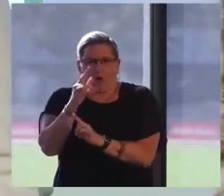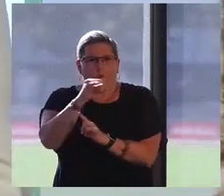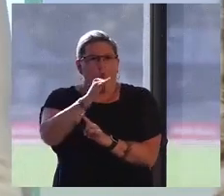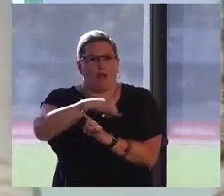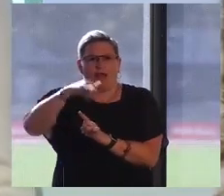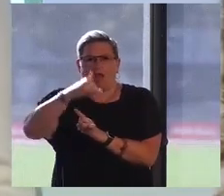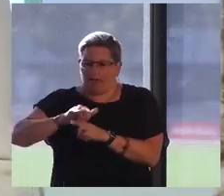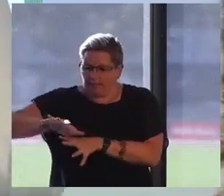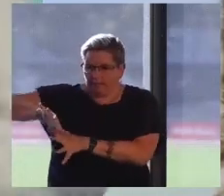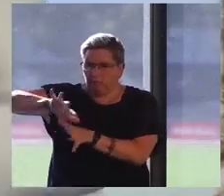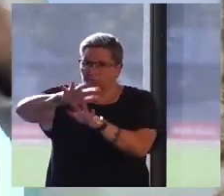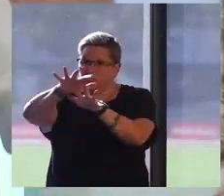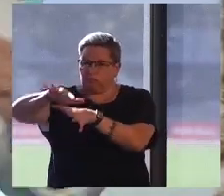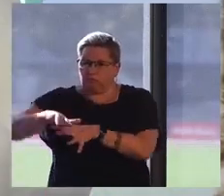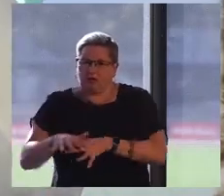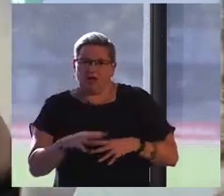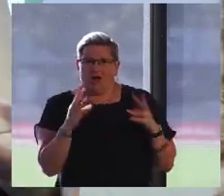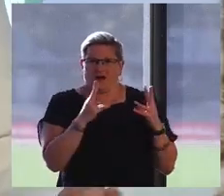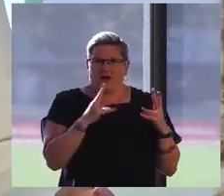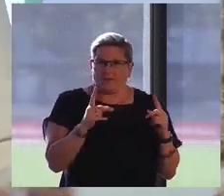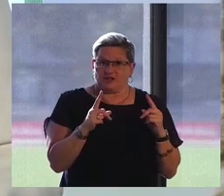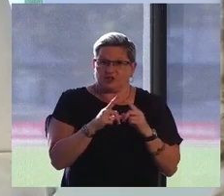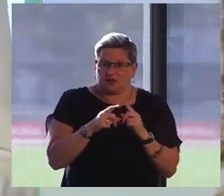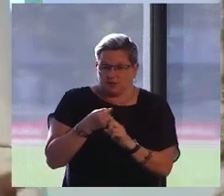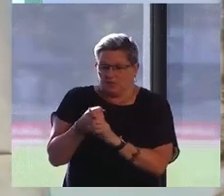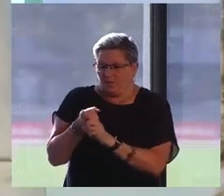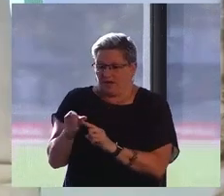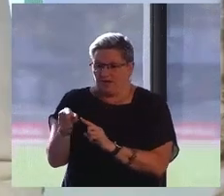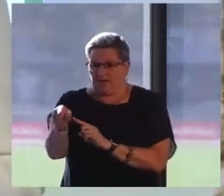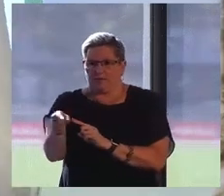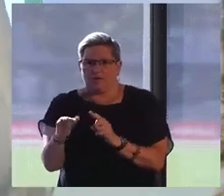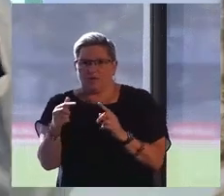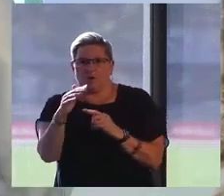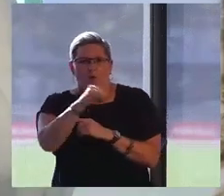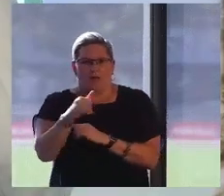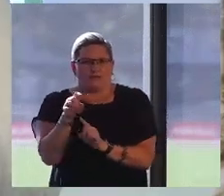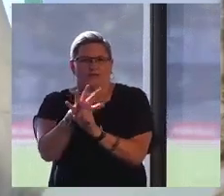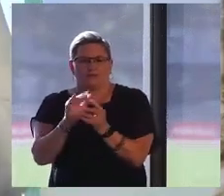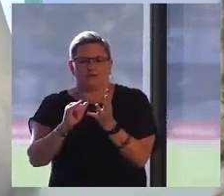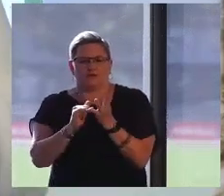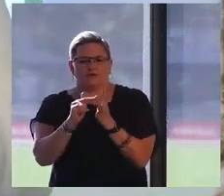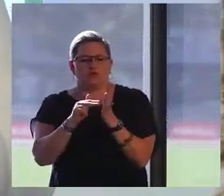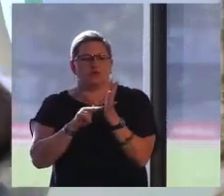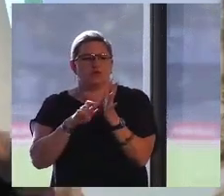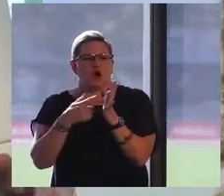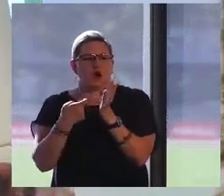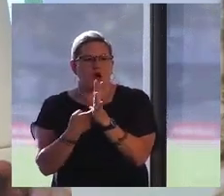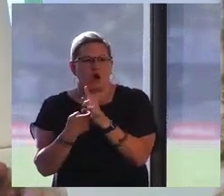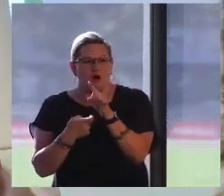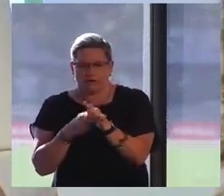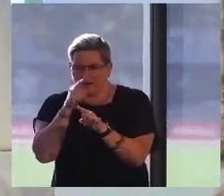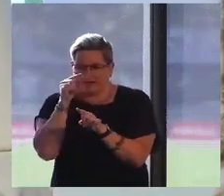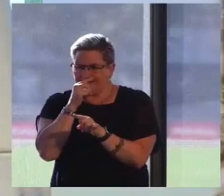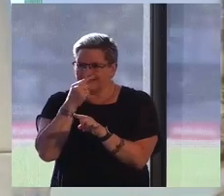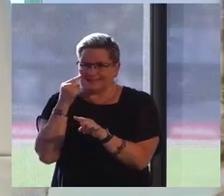change is a much bigger threat to whales. You know, whales have sonar. They can also see. There are definite ways that you can build offshore